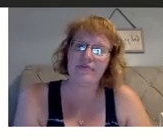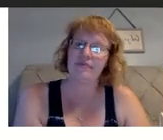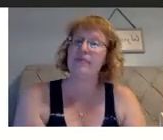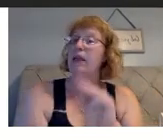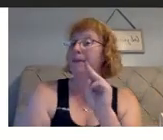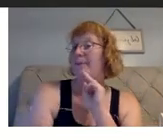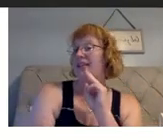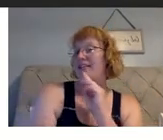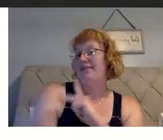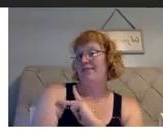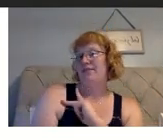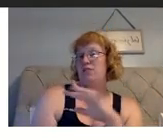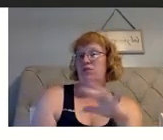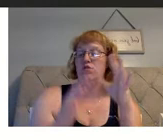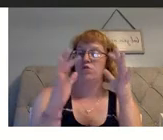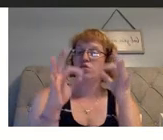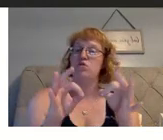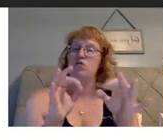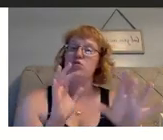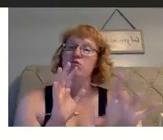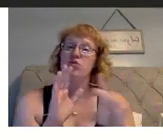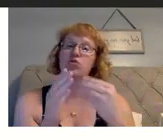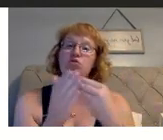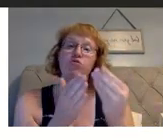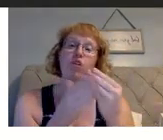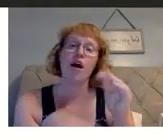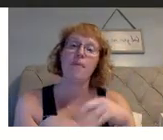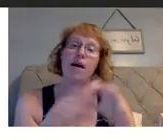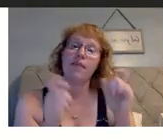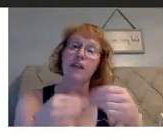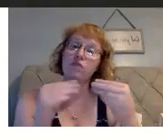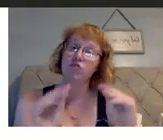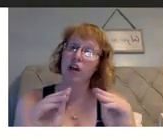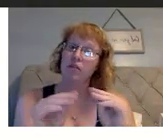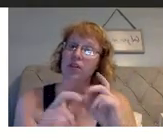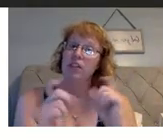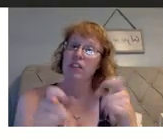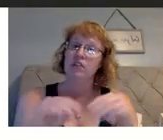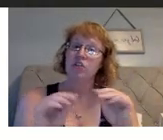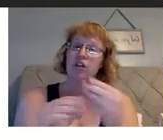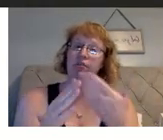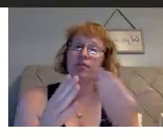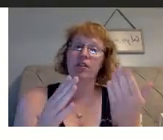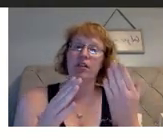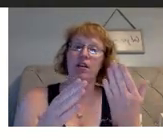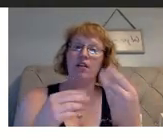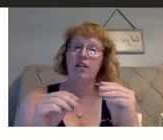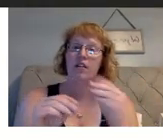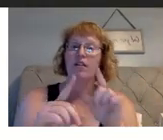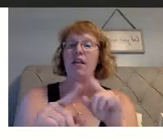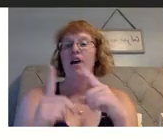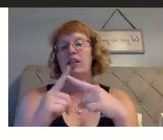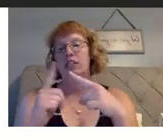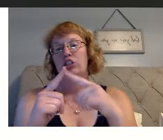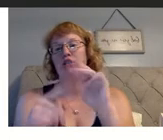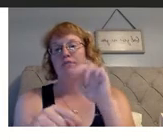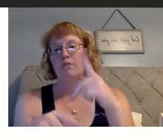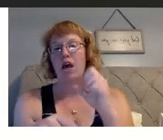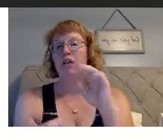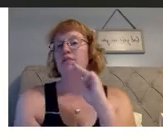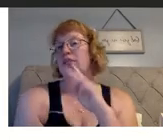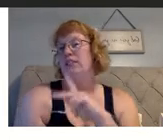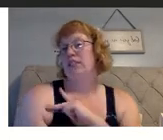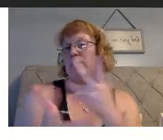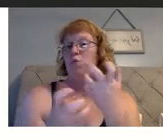Miss Kinder chooses to shop at the gift shop. Gift shops sell items like t-shirts and mugs. Miss Kinder